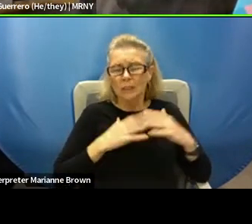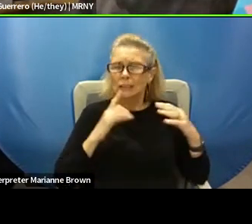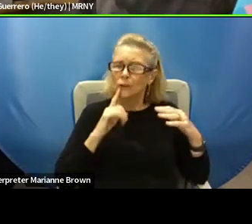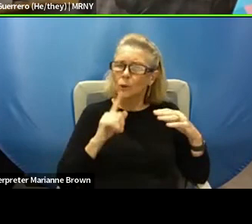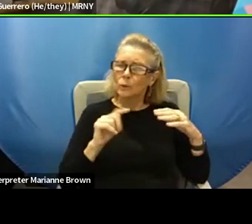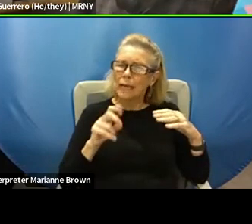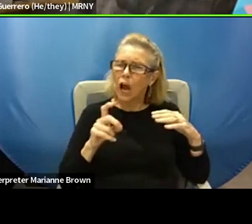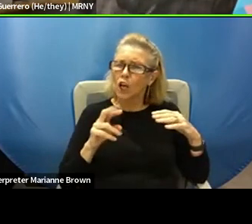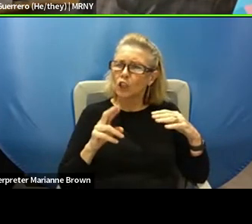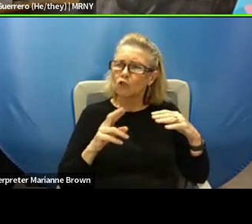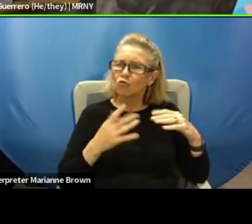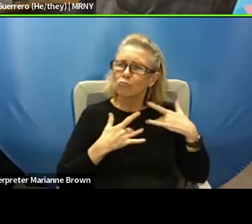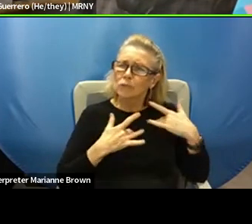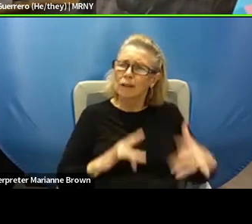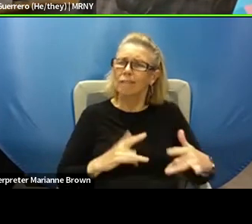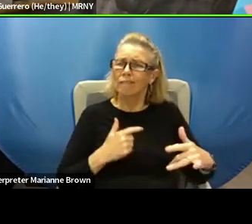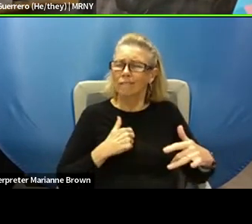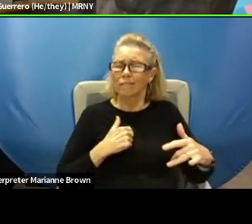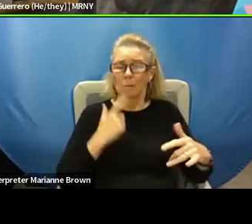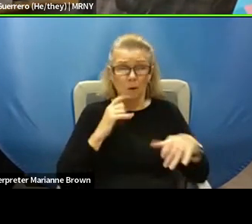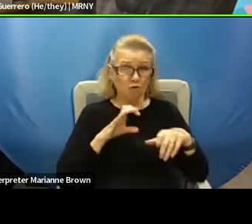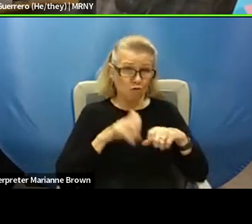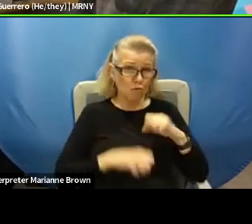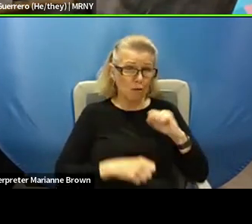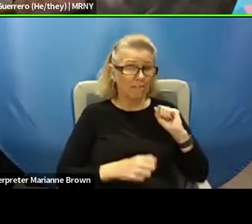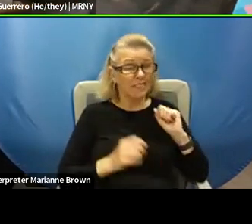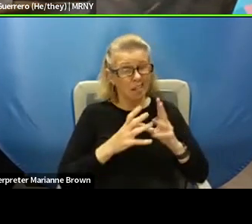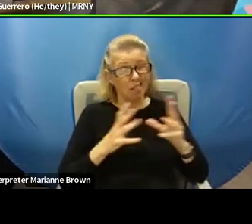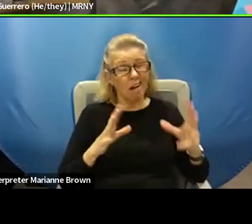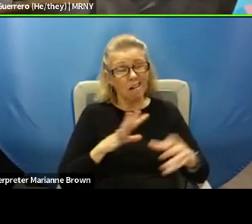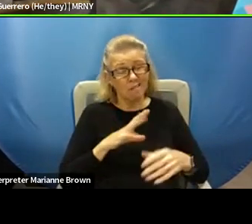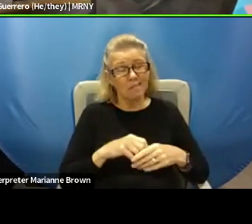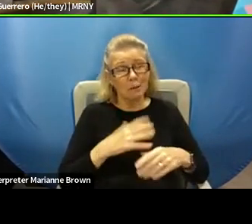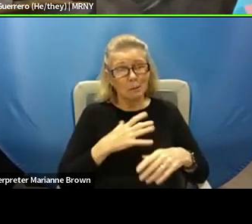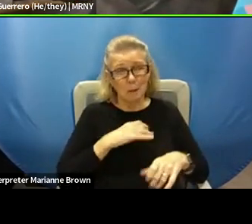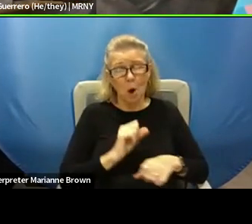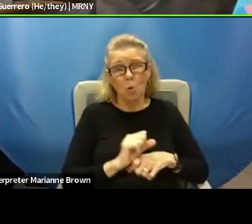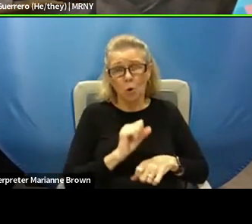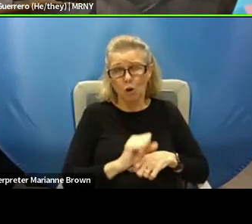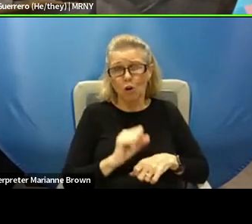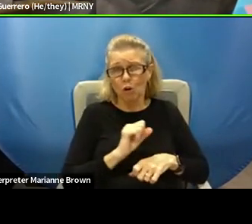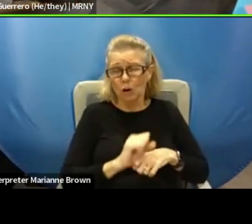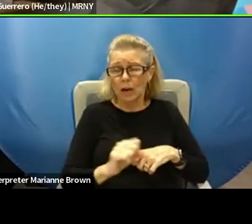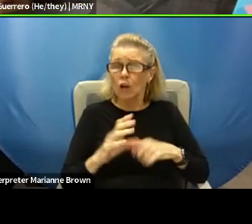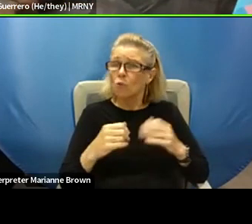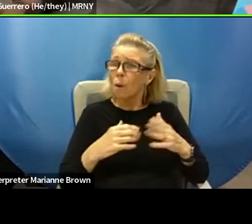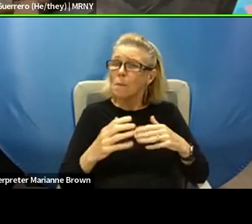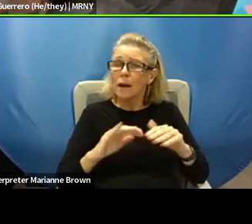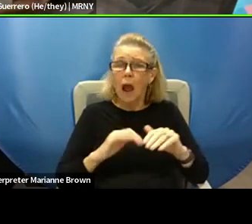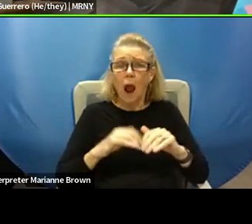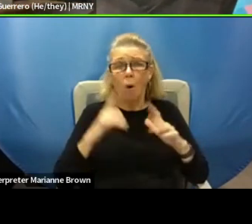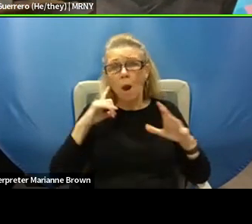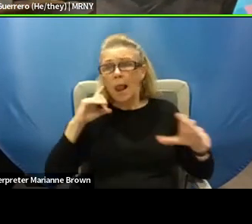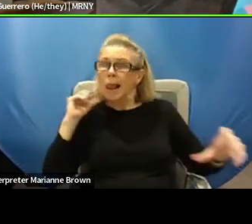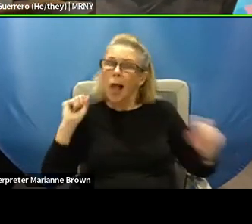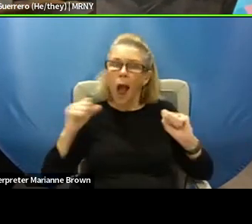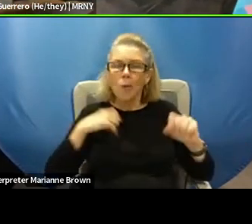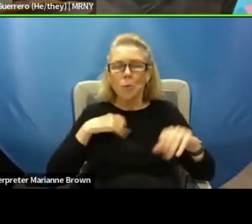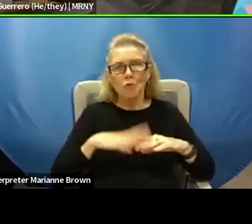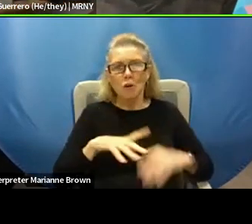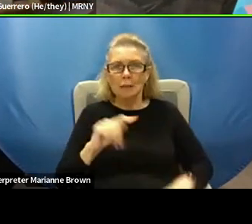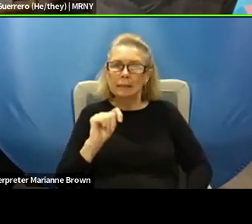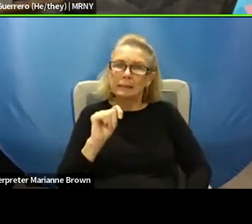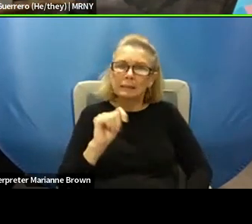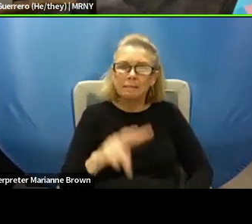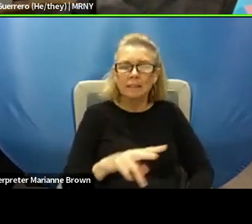do. And no matter how loud we are on TV or in social media, you know,